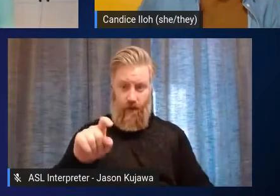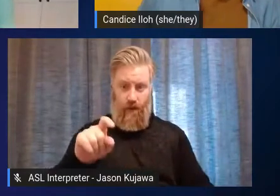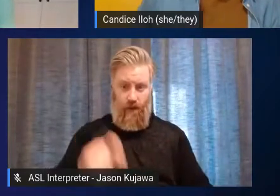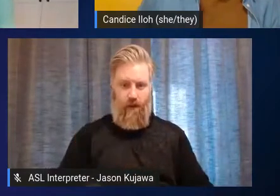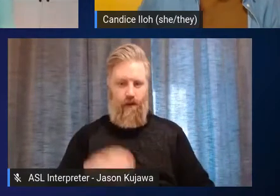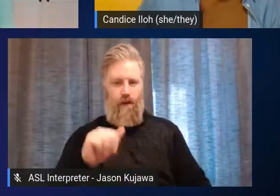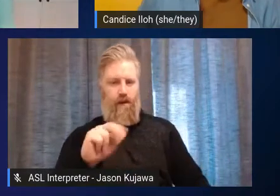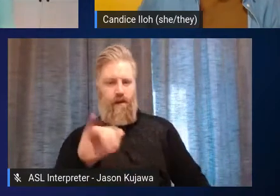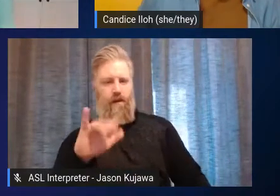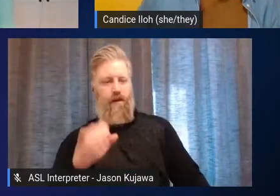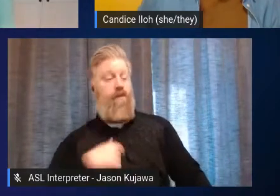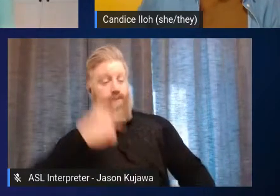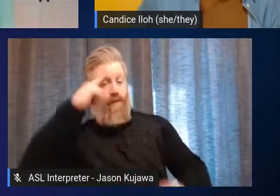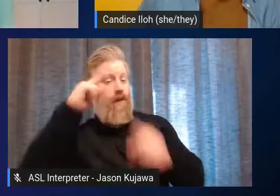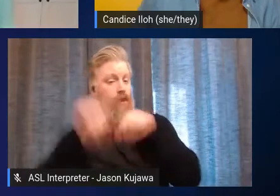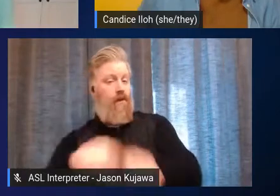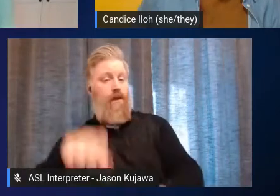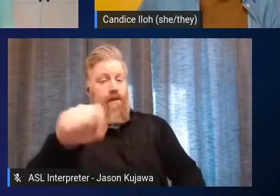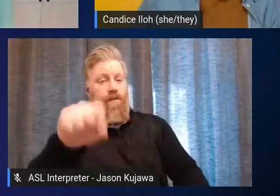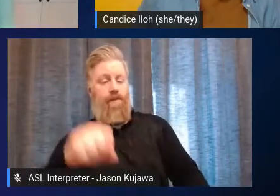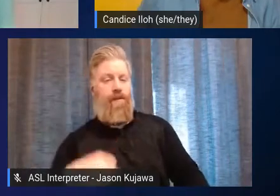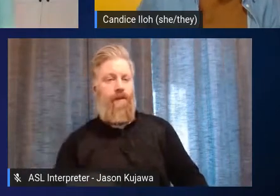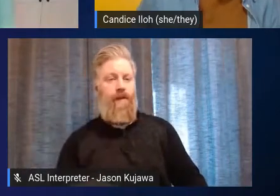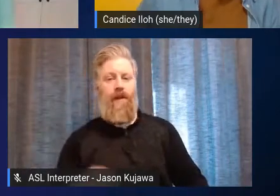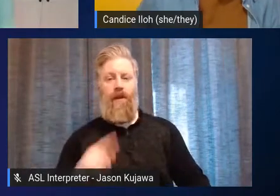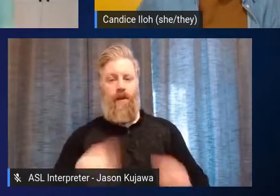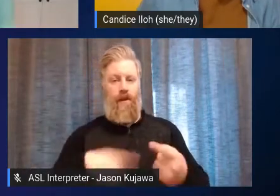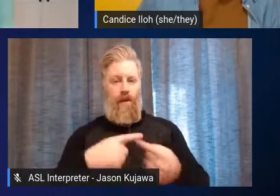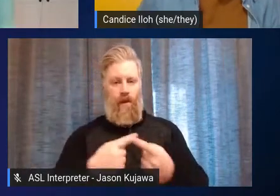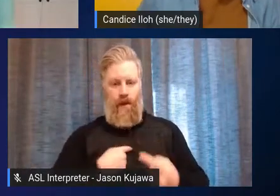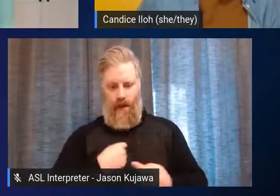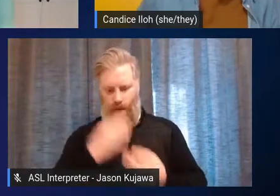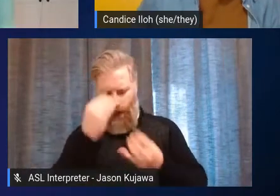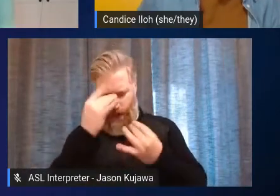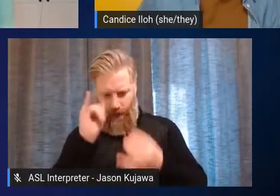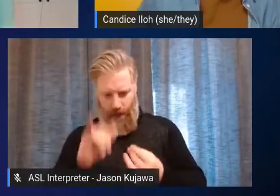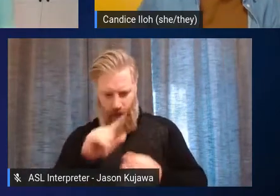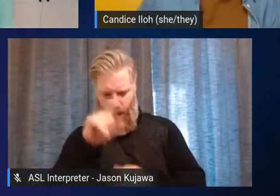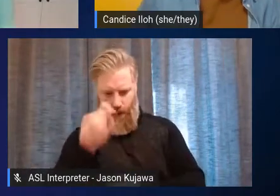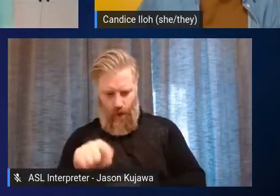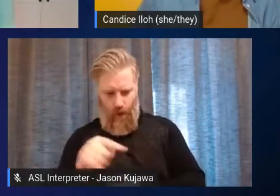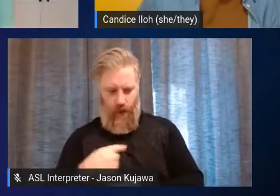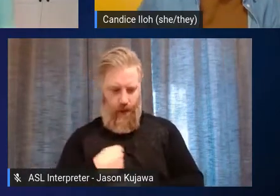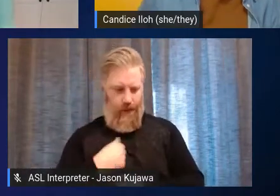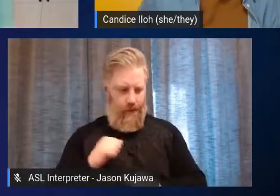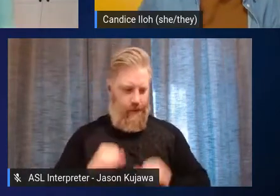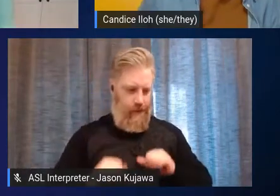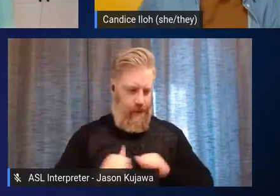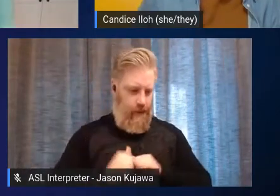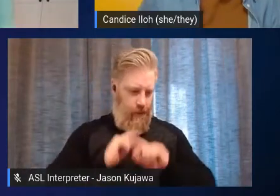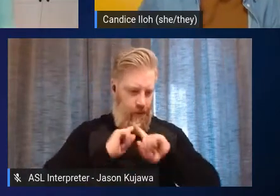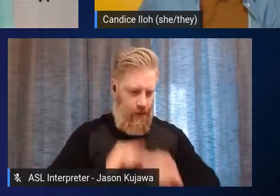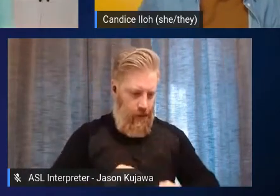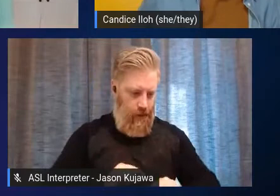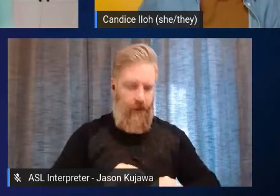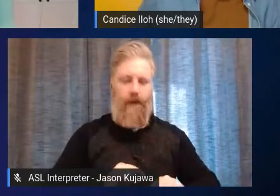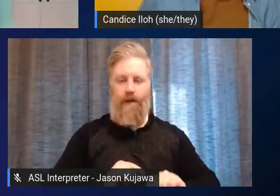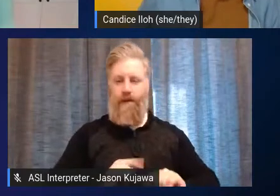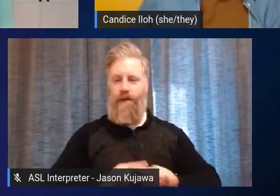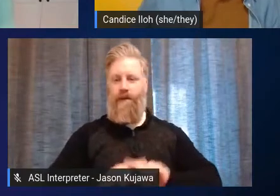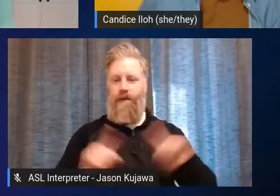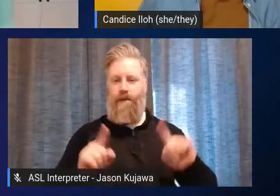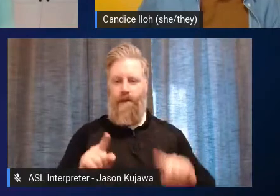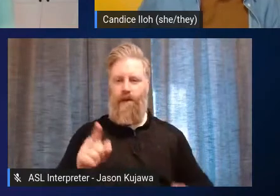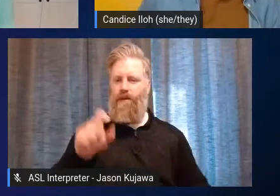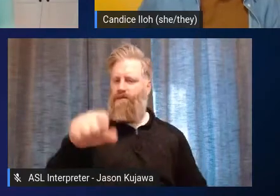I agree with that. That's why I think when I was thinking about the question just now, I wasn't sure how to answer it, but it